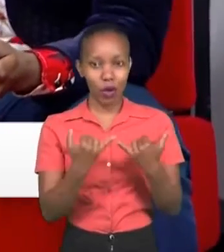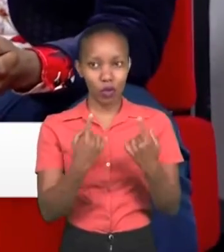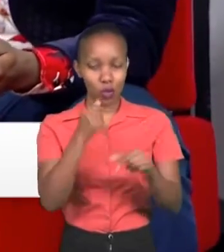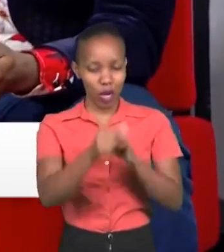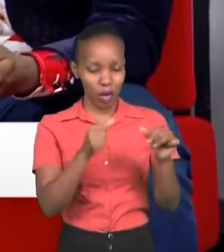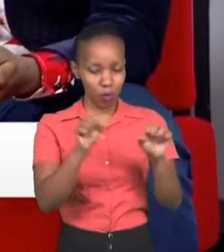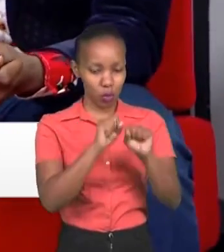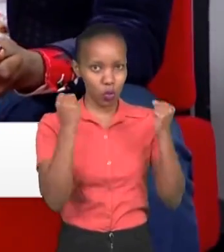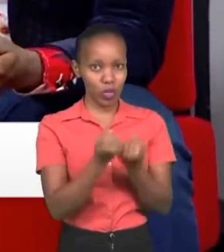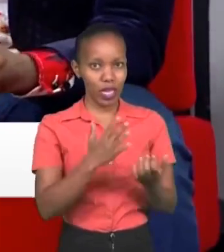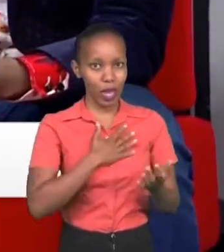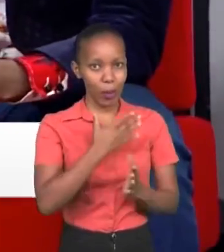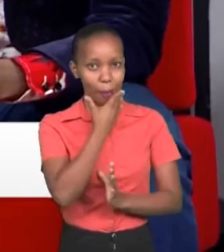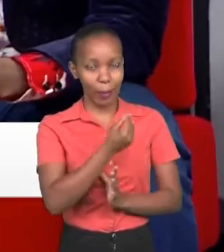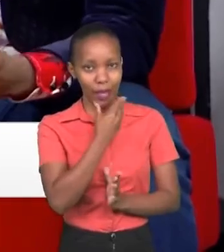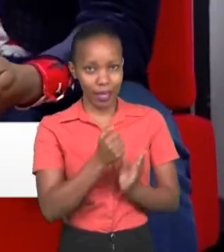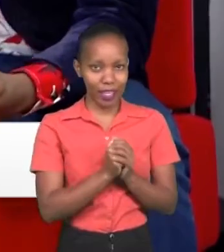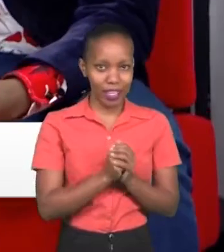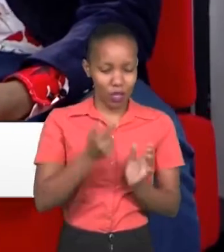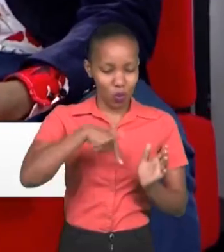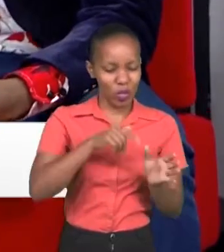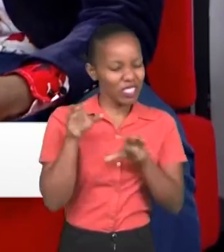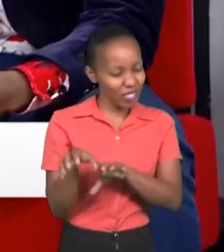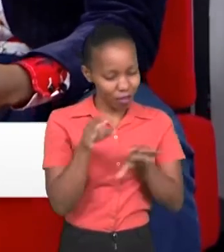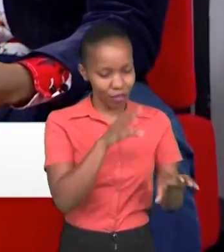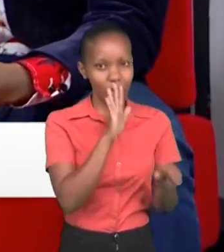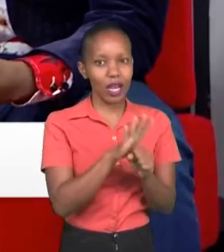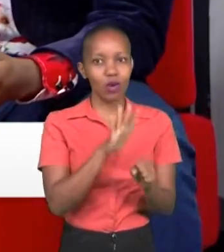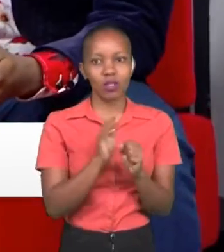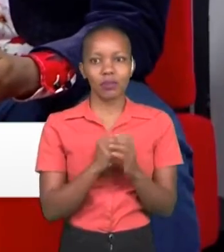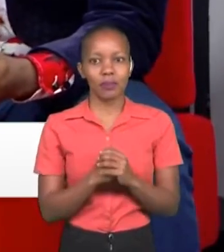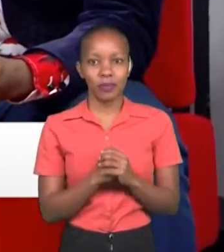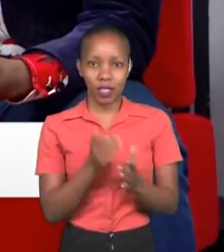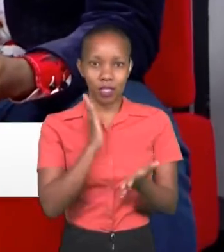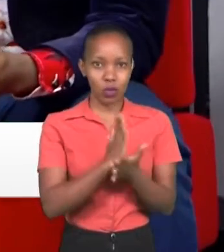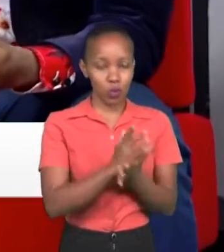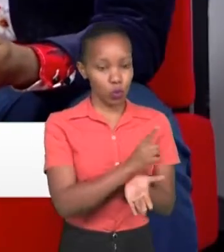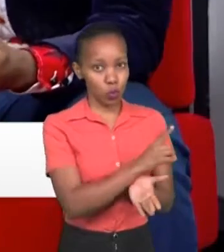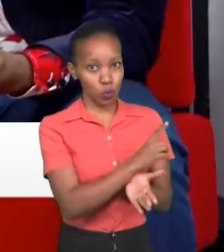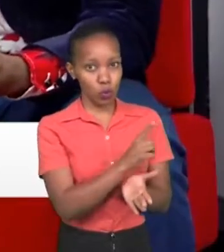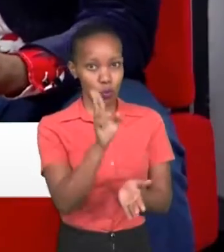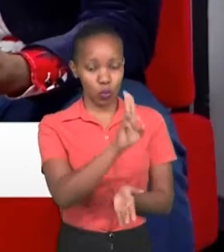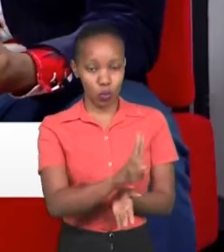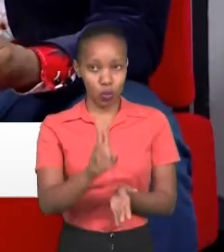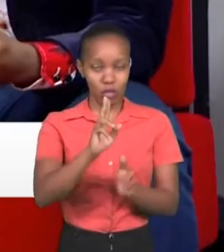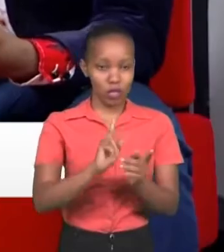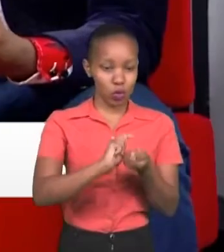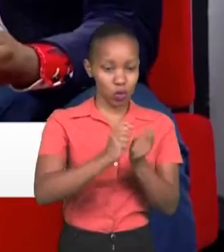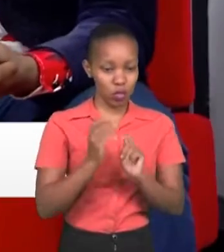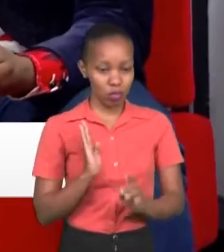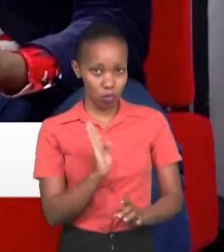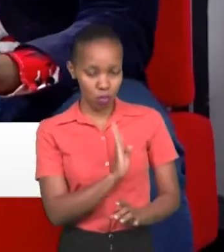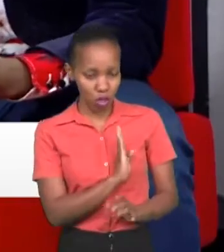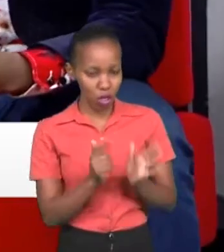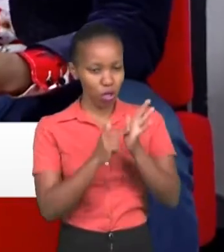our society as men. Yes. We are really suffering out here, man. Yeah. And trust me, you are the images we're using. Switchboard is a very